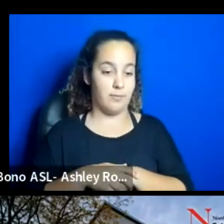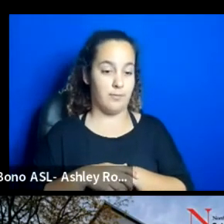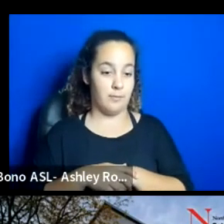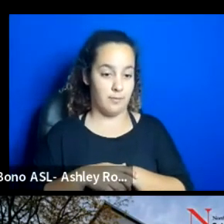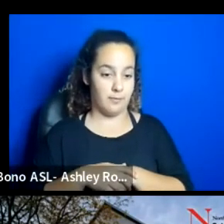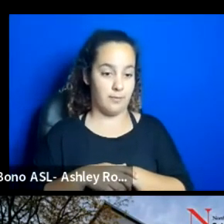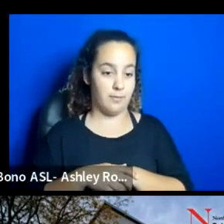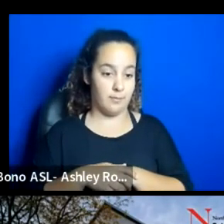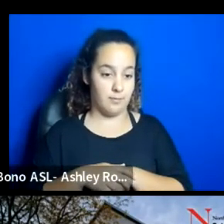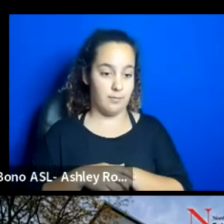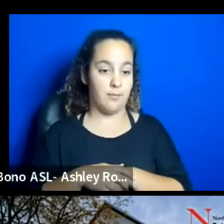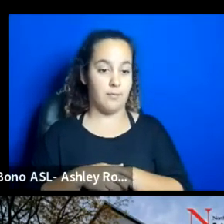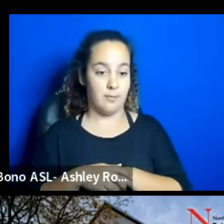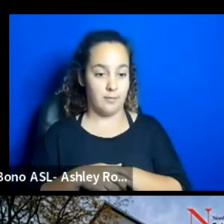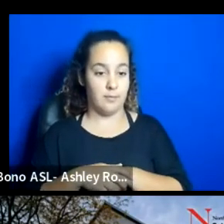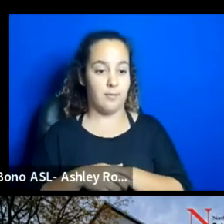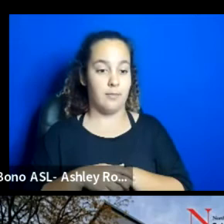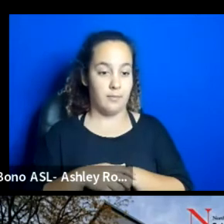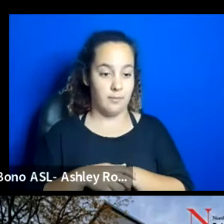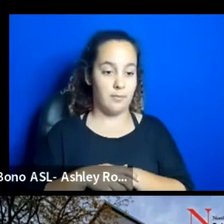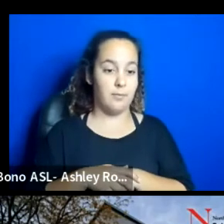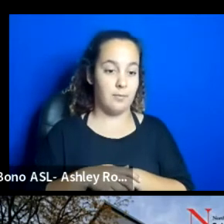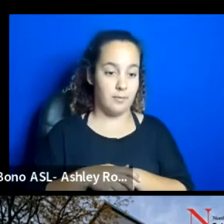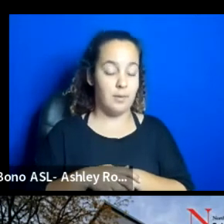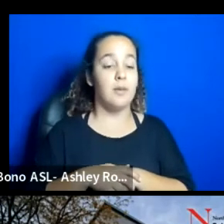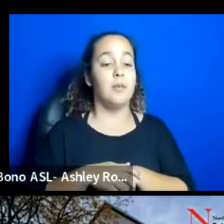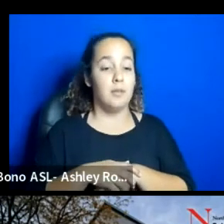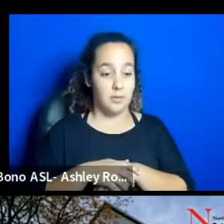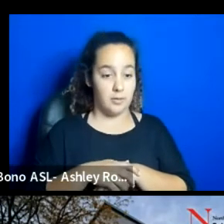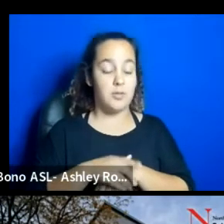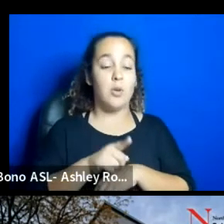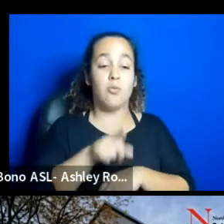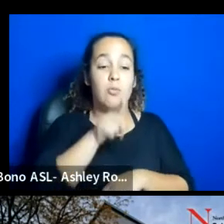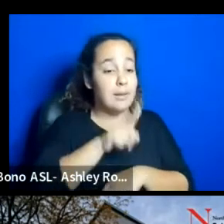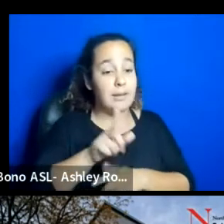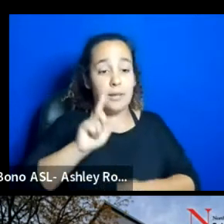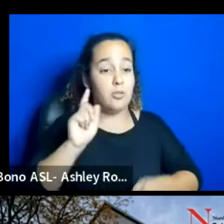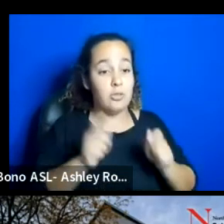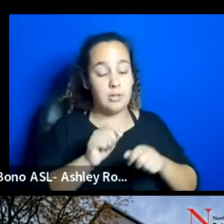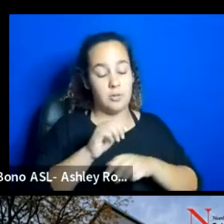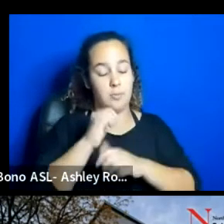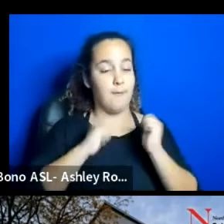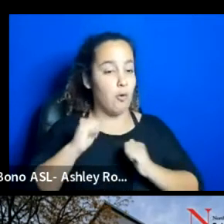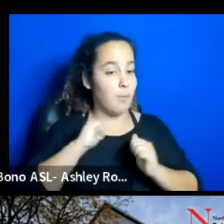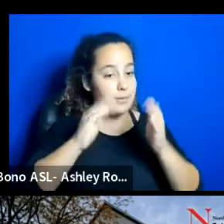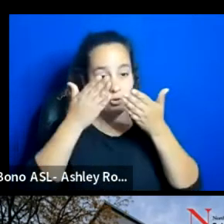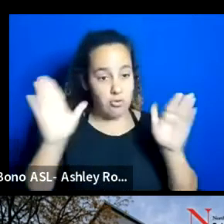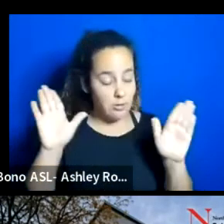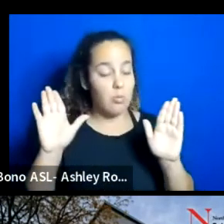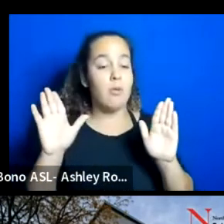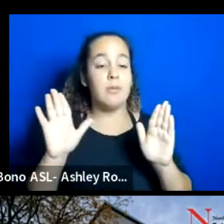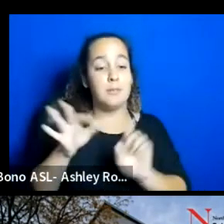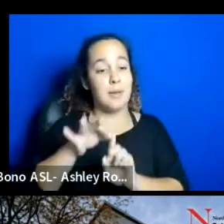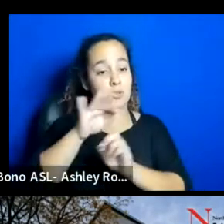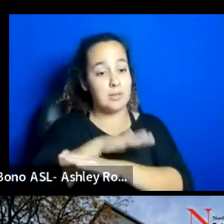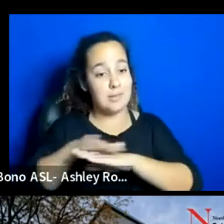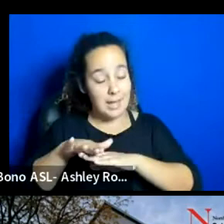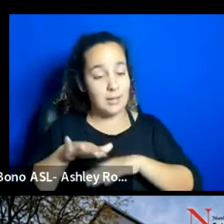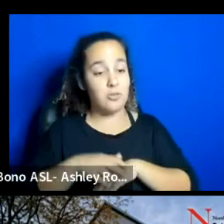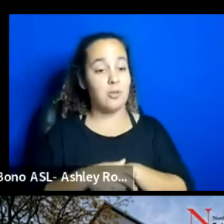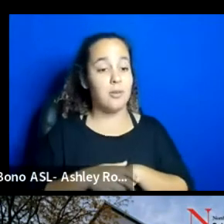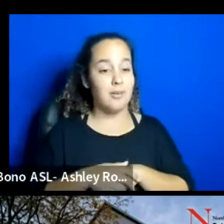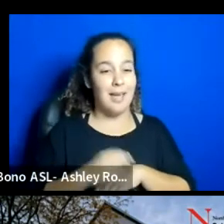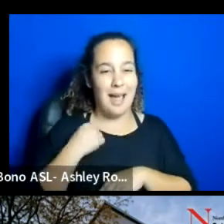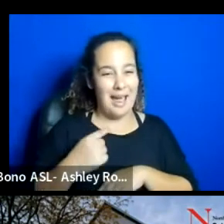mundane practices that brought scripts into performances, transforming works into productions. I had also a quote, but I think Marlis had